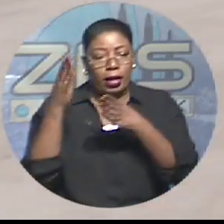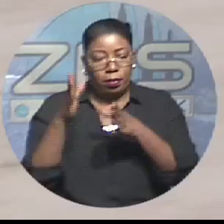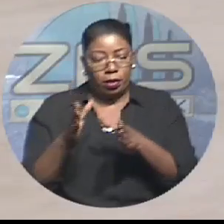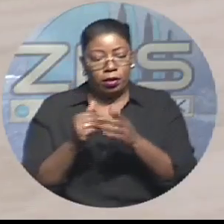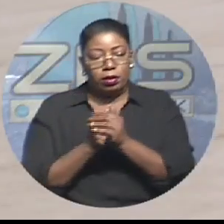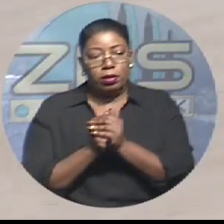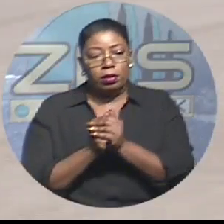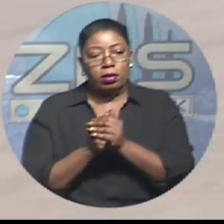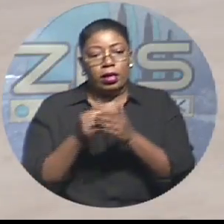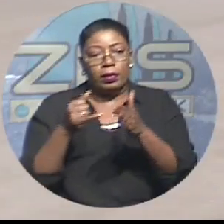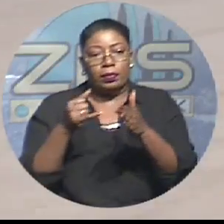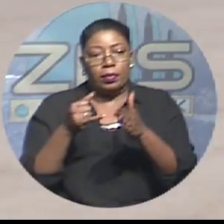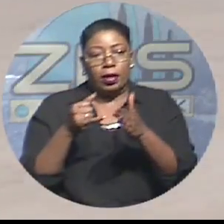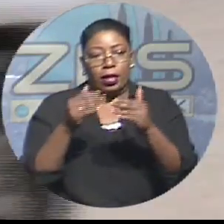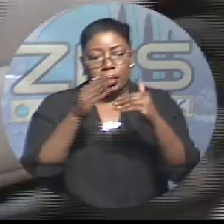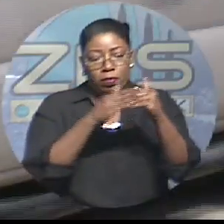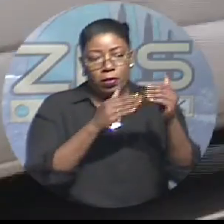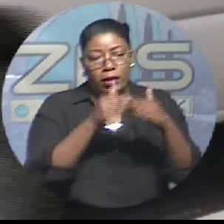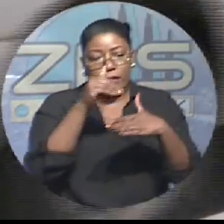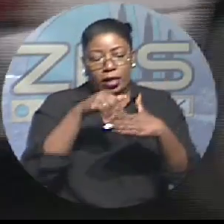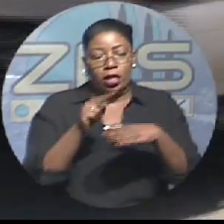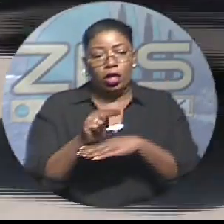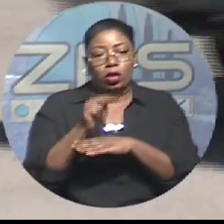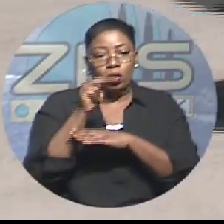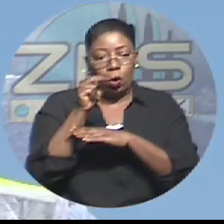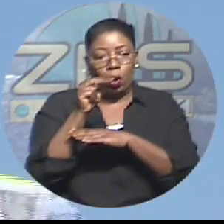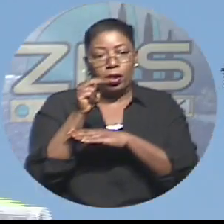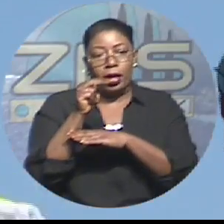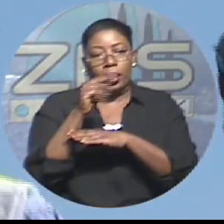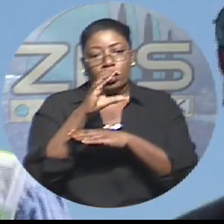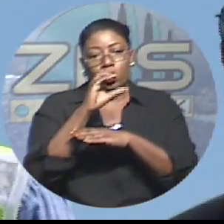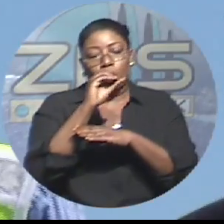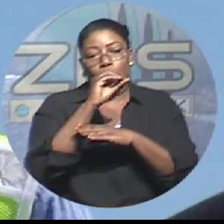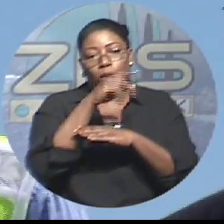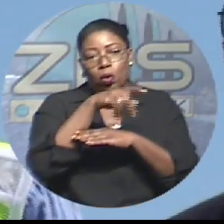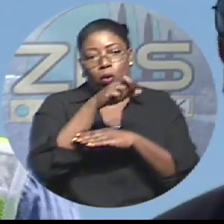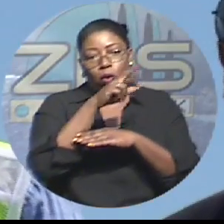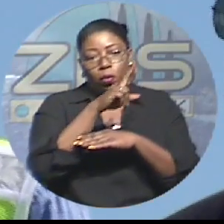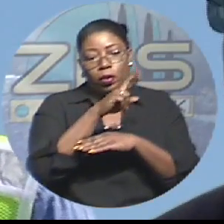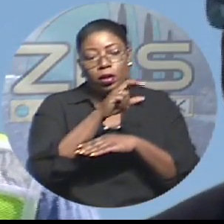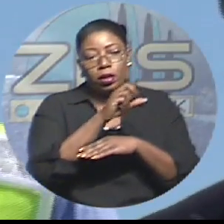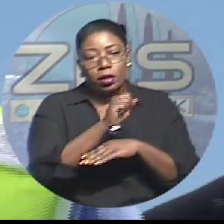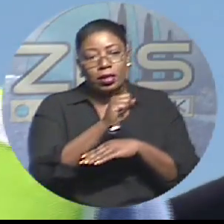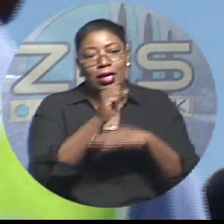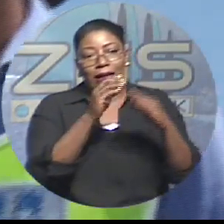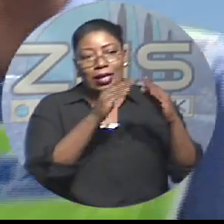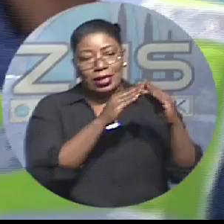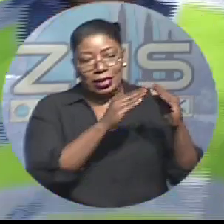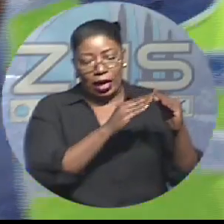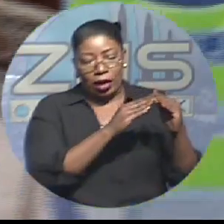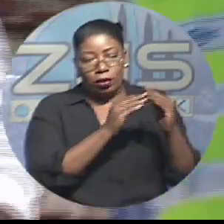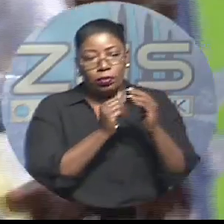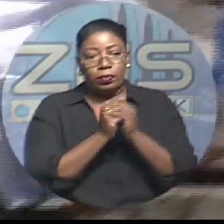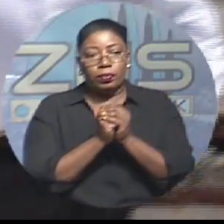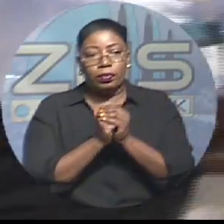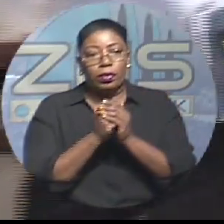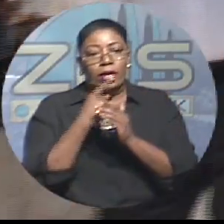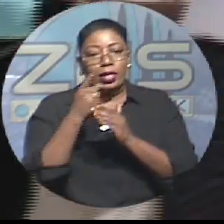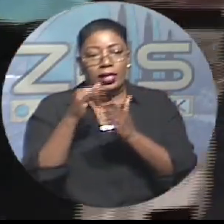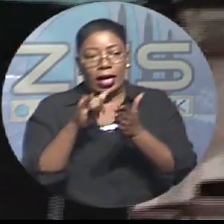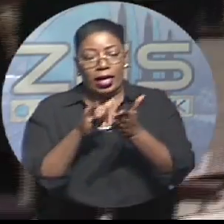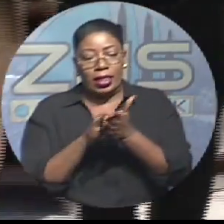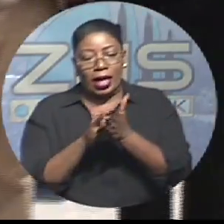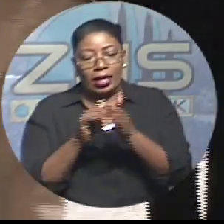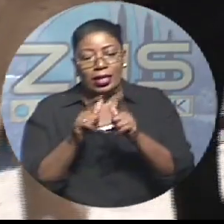is located in northern Cooperstown. Prime Minister the Right Honorable Perry Christie, who inherited his predecessor Hubert Ingram's vision, says with a facility